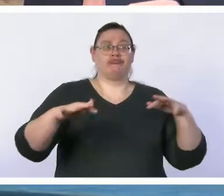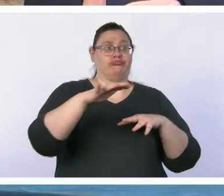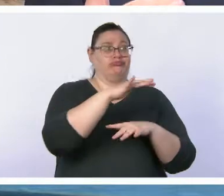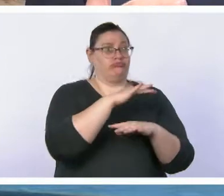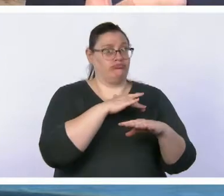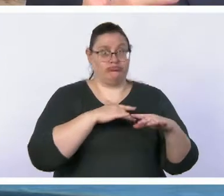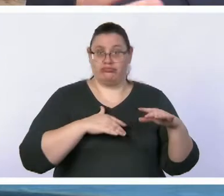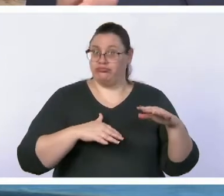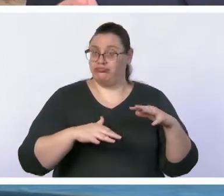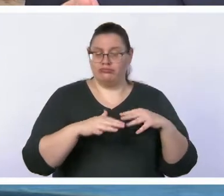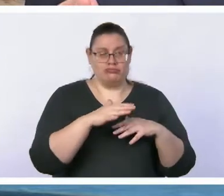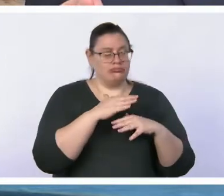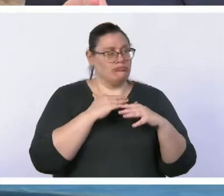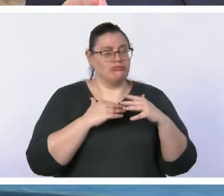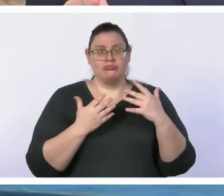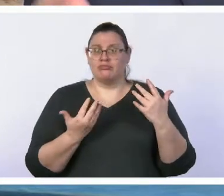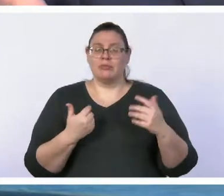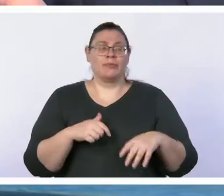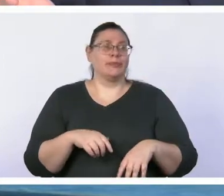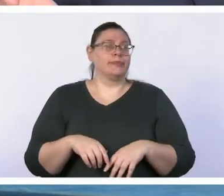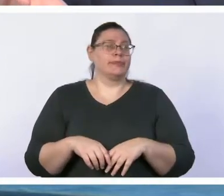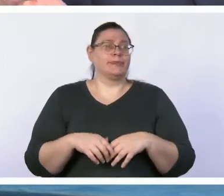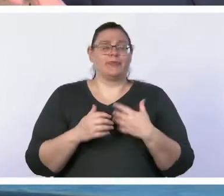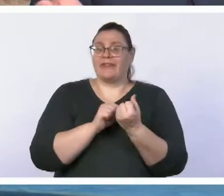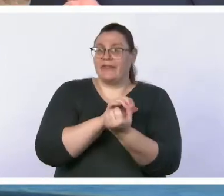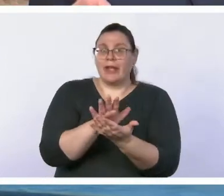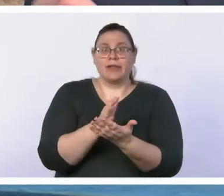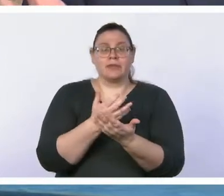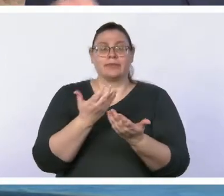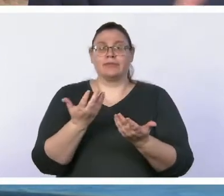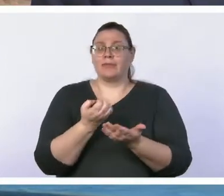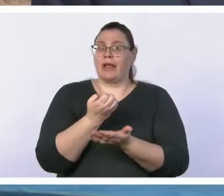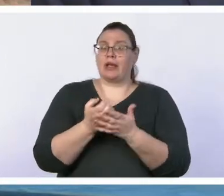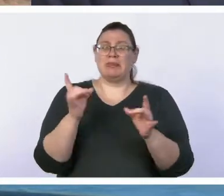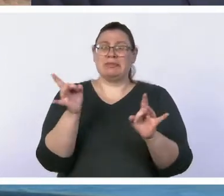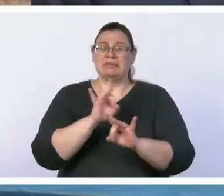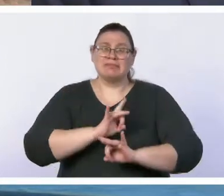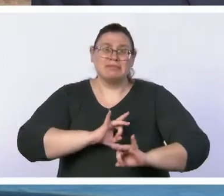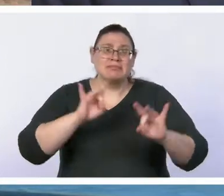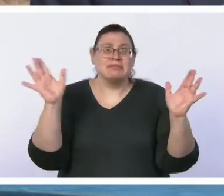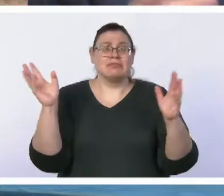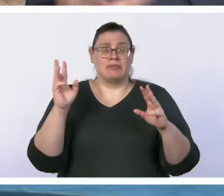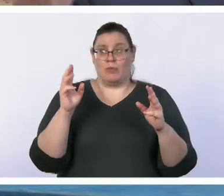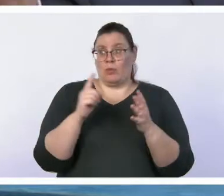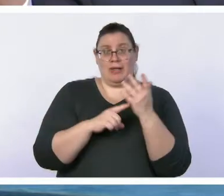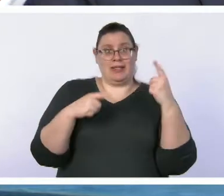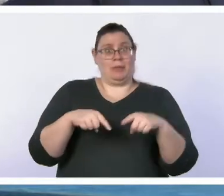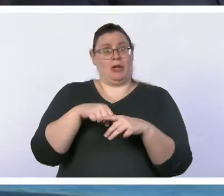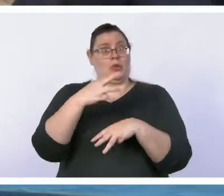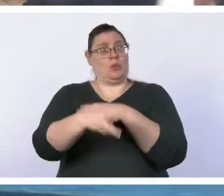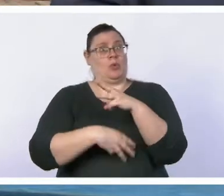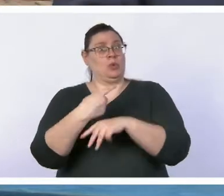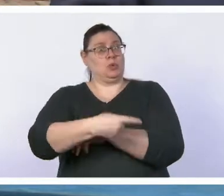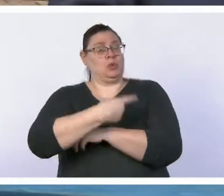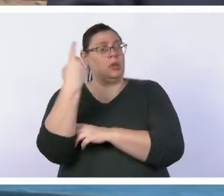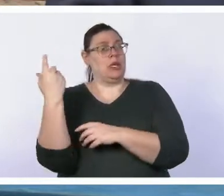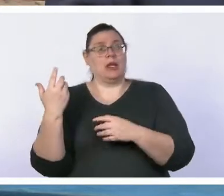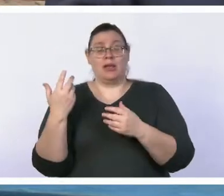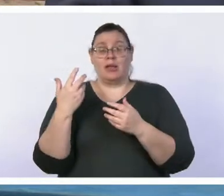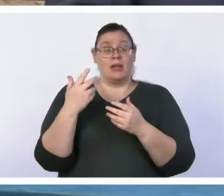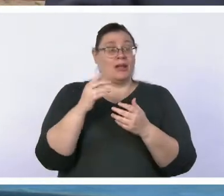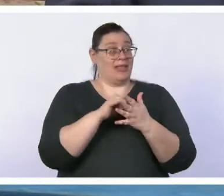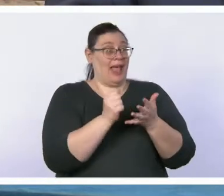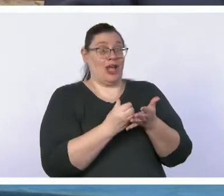vibrant economy, and when we're facing the economic catastrophe that the world is facing right now, all of those revenue